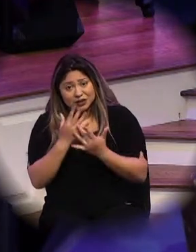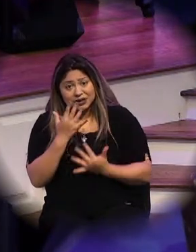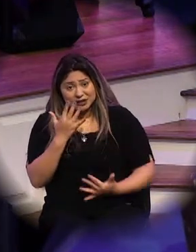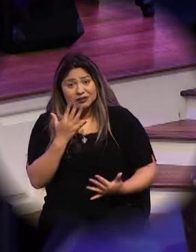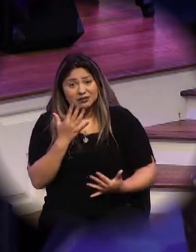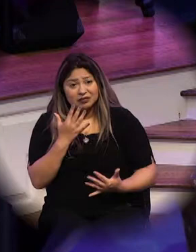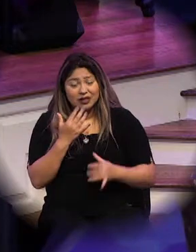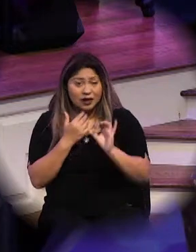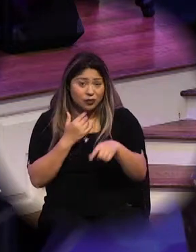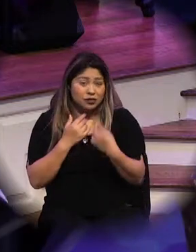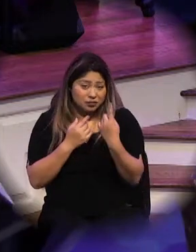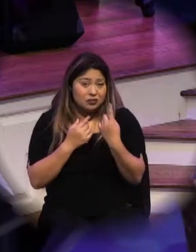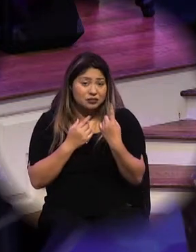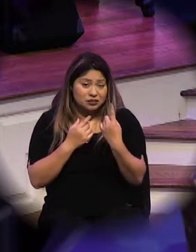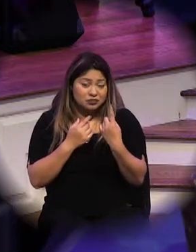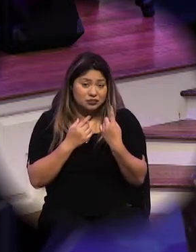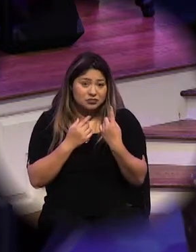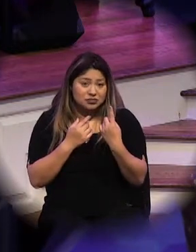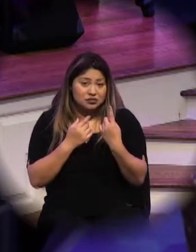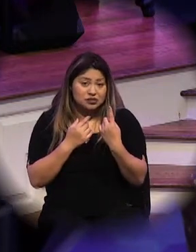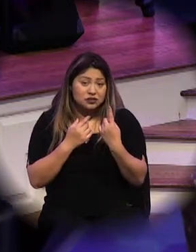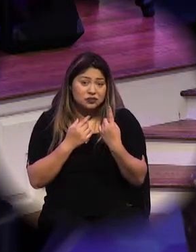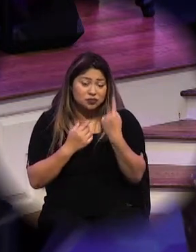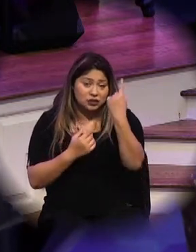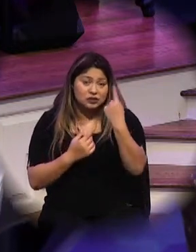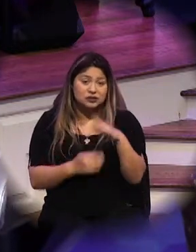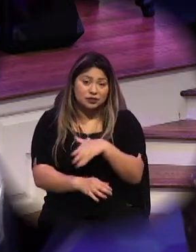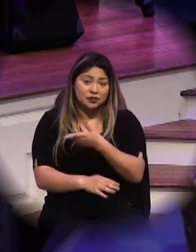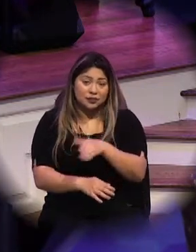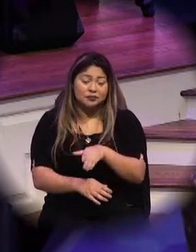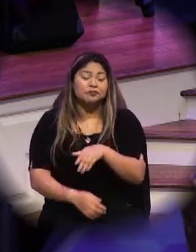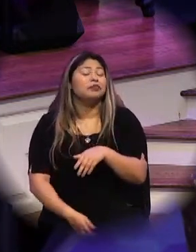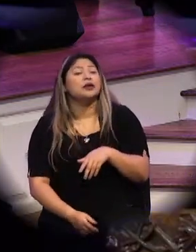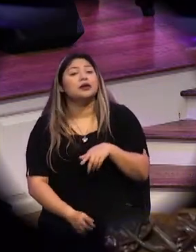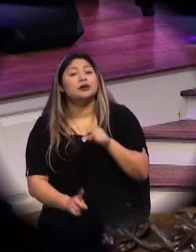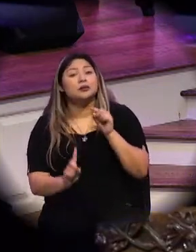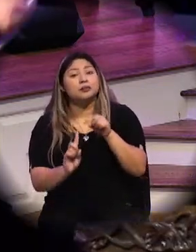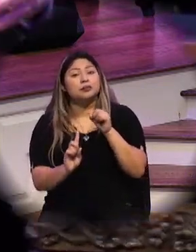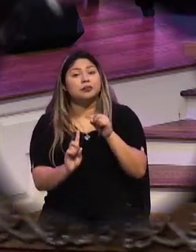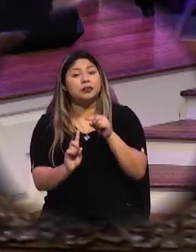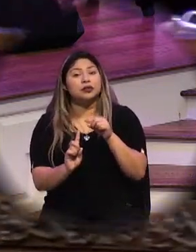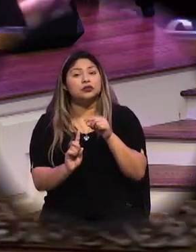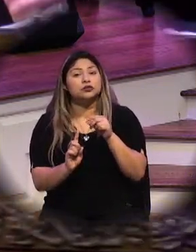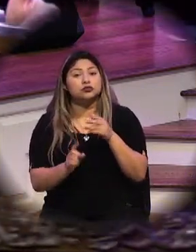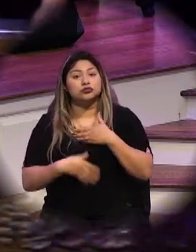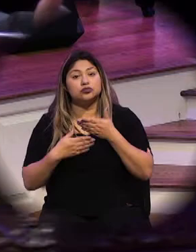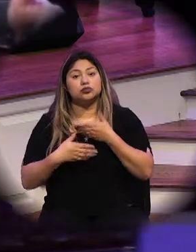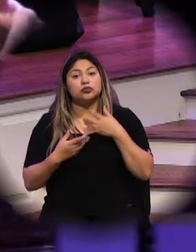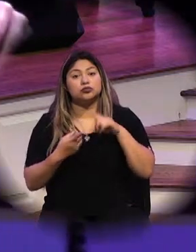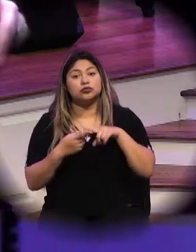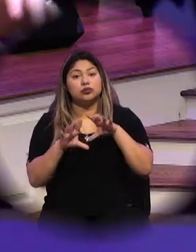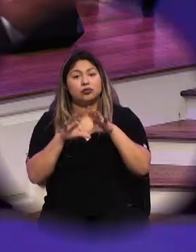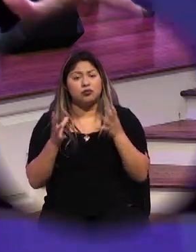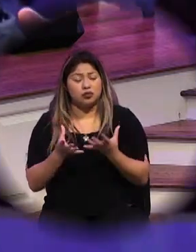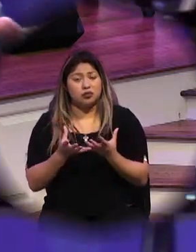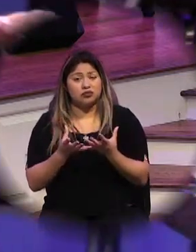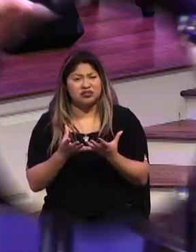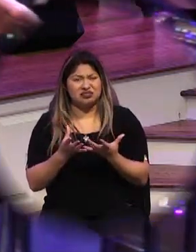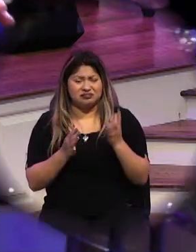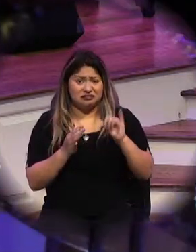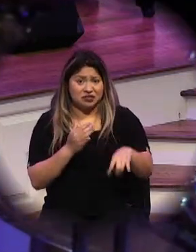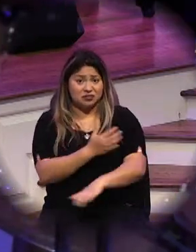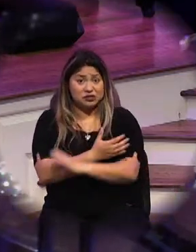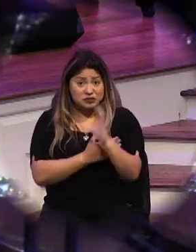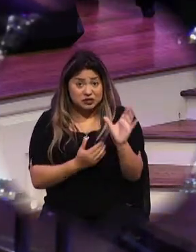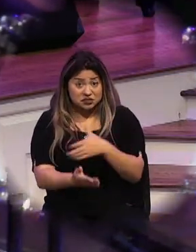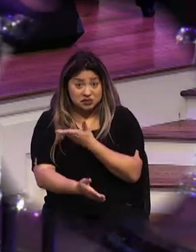the World." This hymn could be considered a Christmas song, is really in many ways unique to our own country. It really is a Christmas